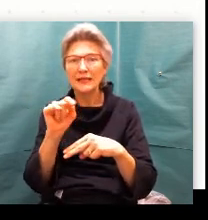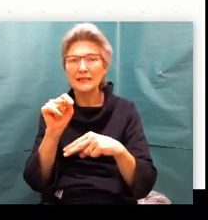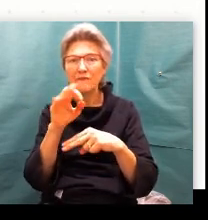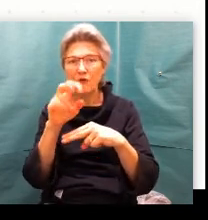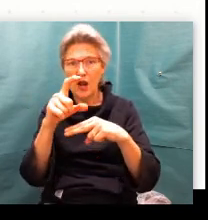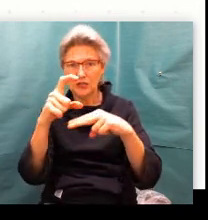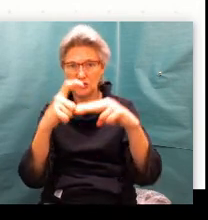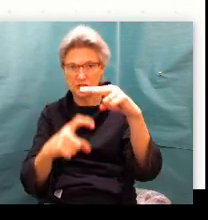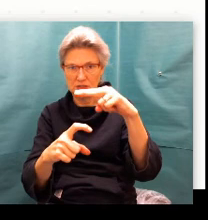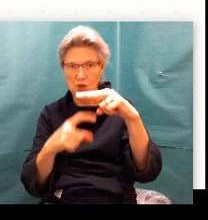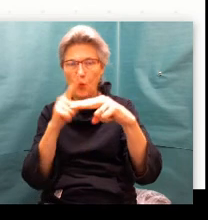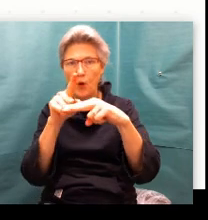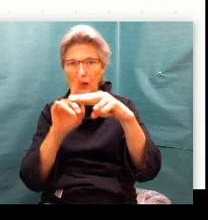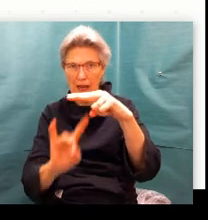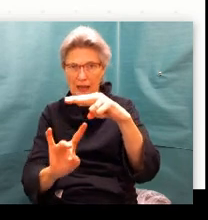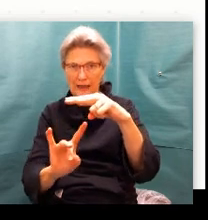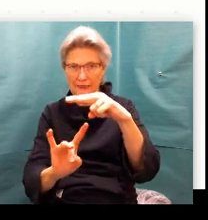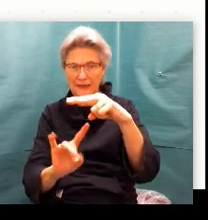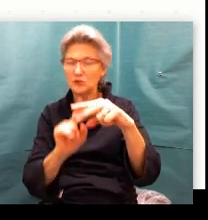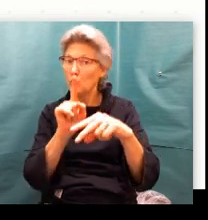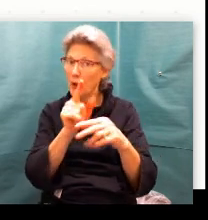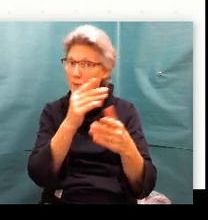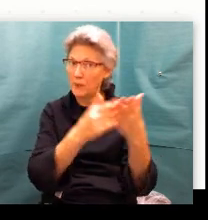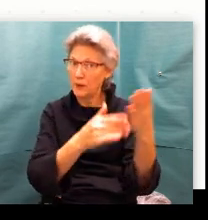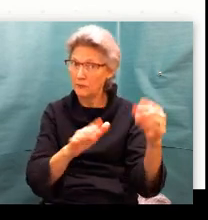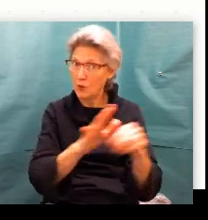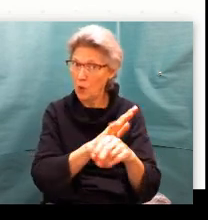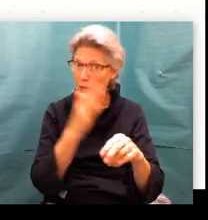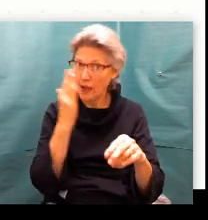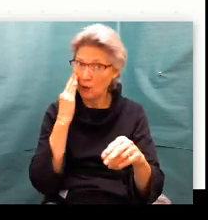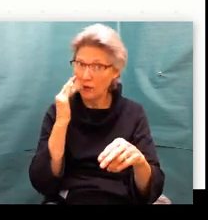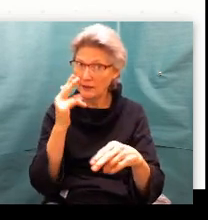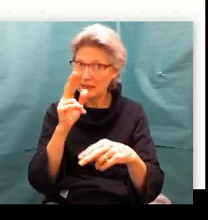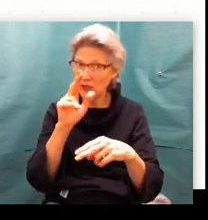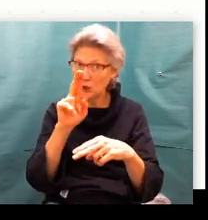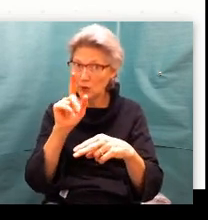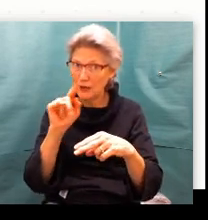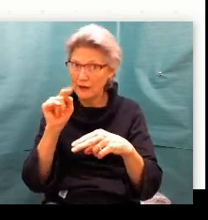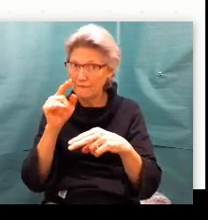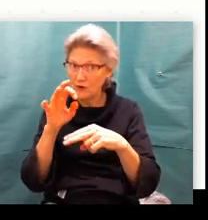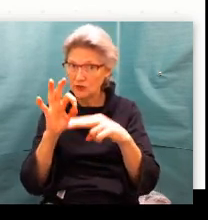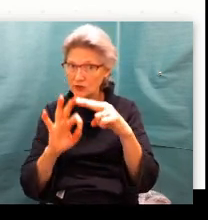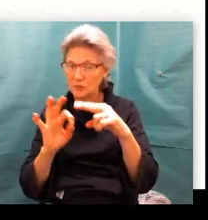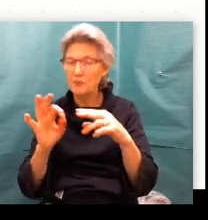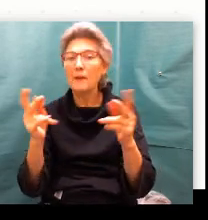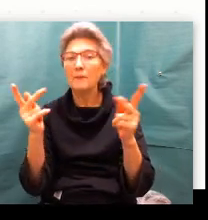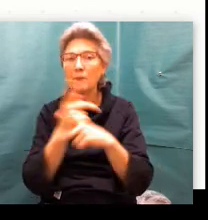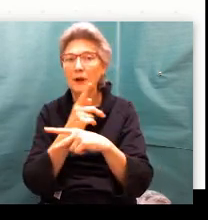know that that's a unit fraction because it's 1 part of the whole. And my product is